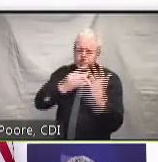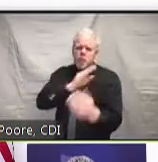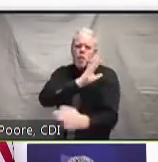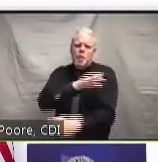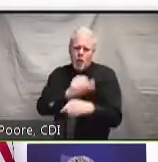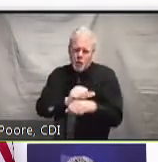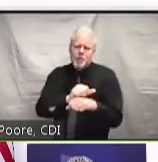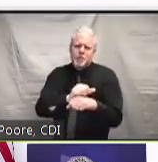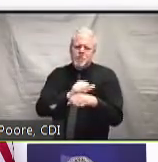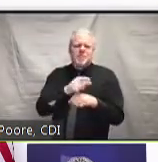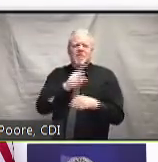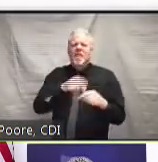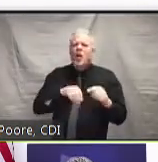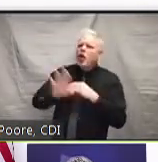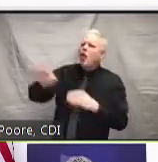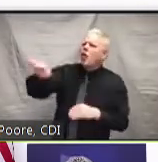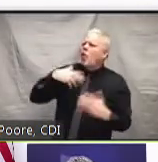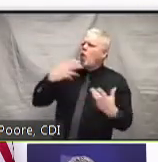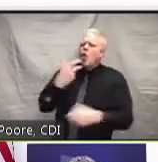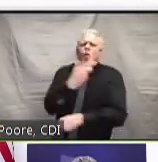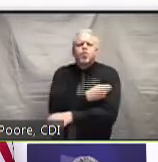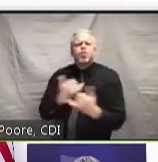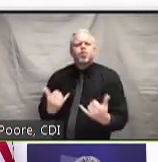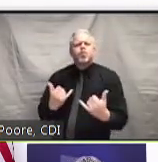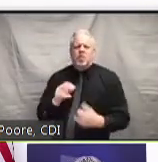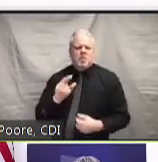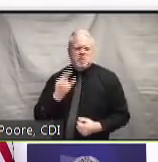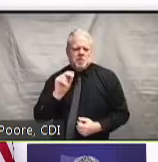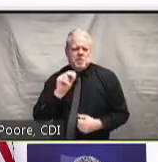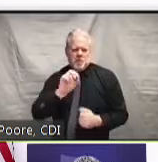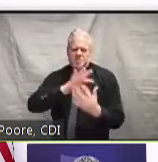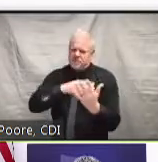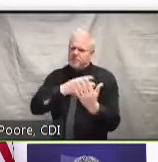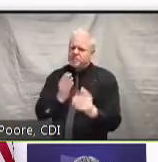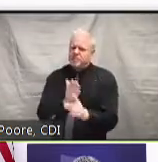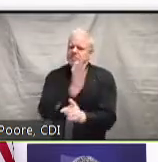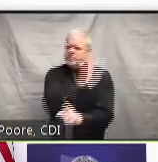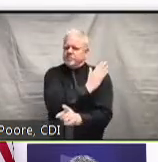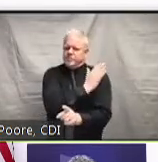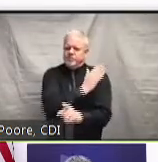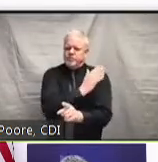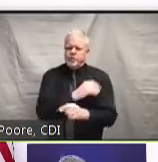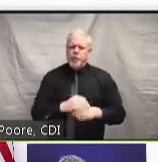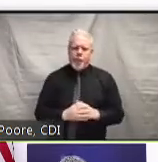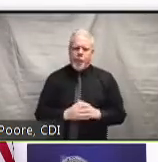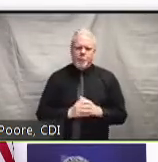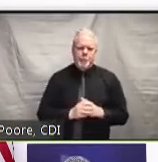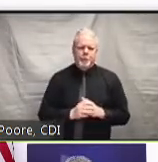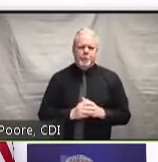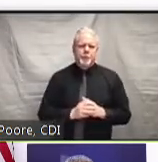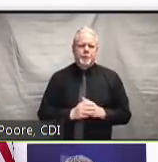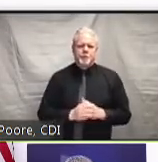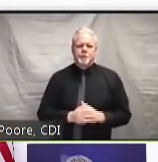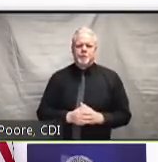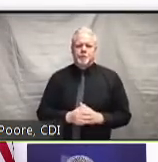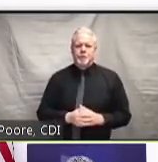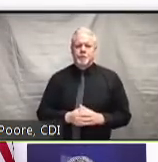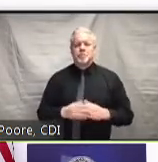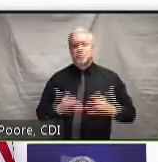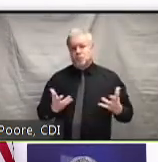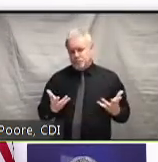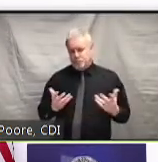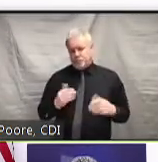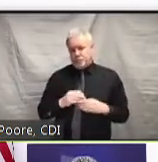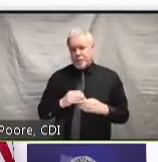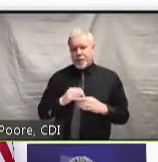only. I also want to address that earlier this week, the state announced the option to expand the eligibility